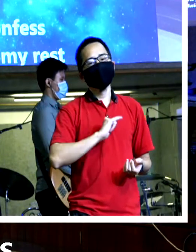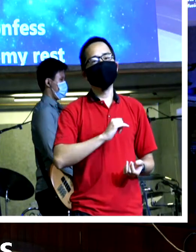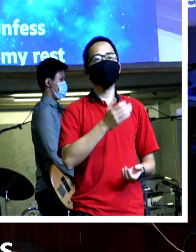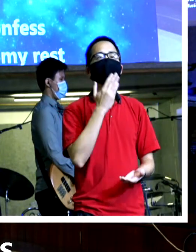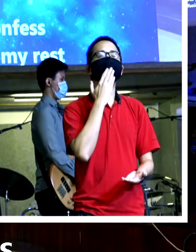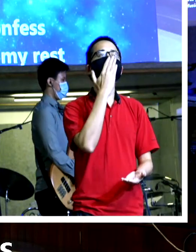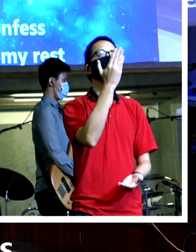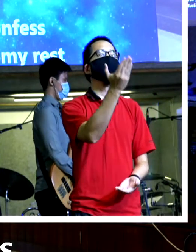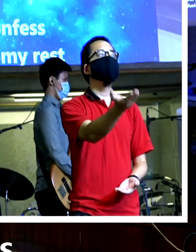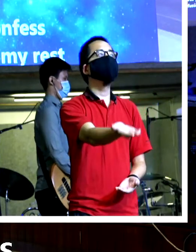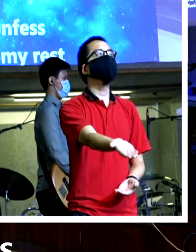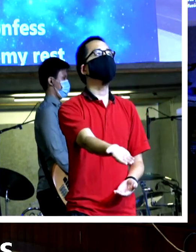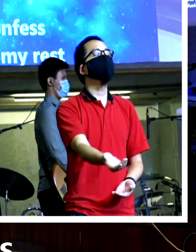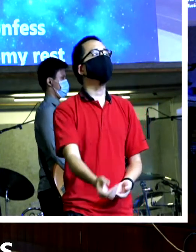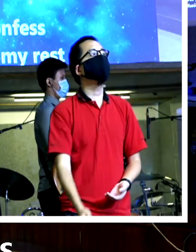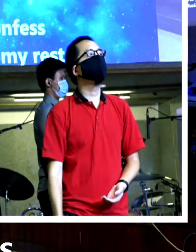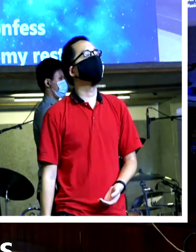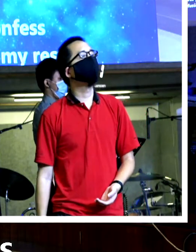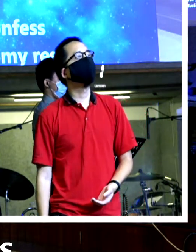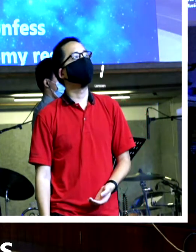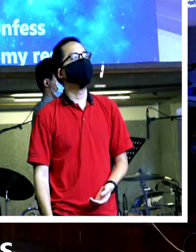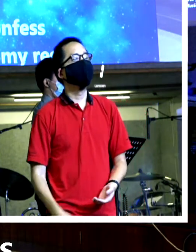come. I confess,